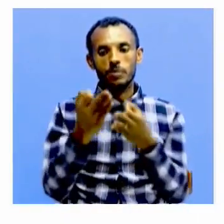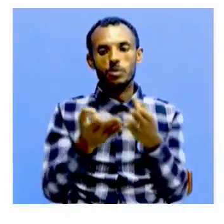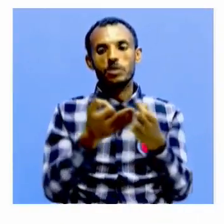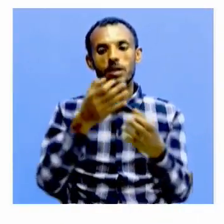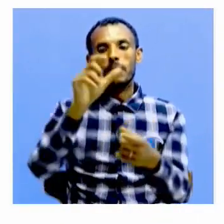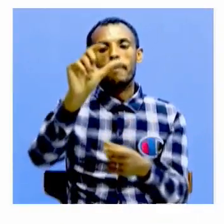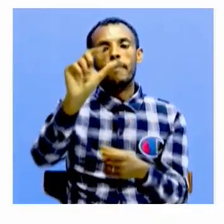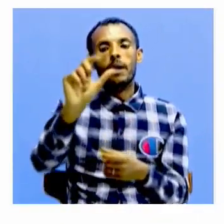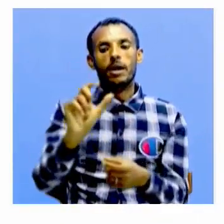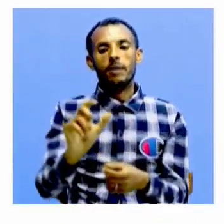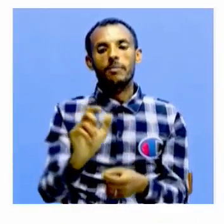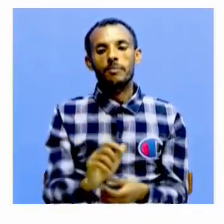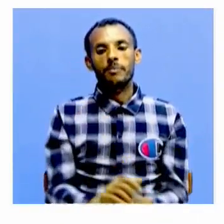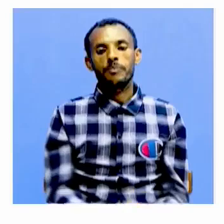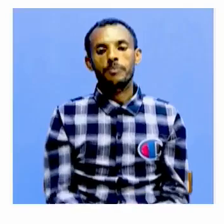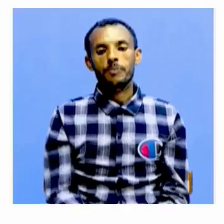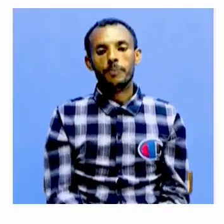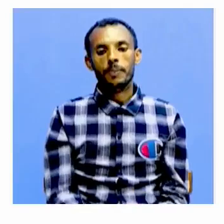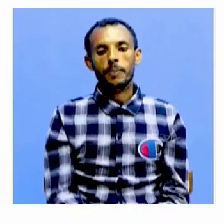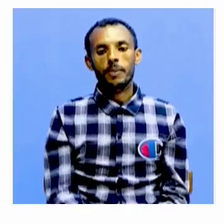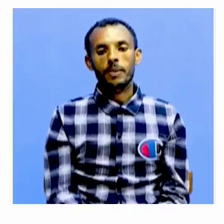Expository